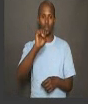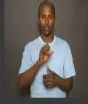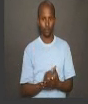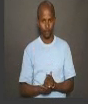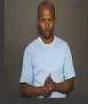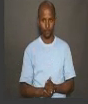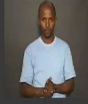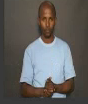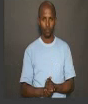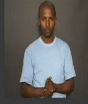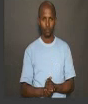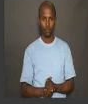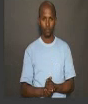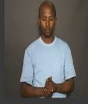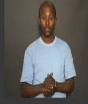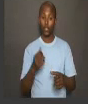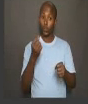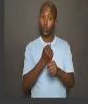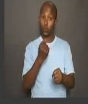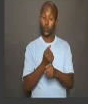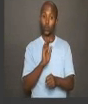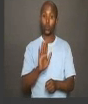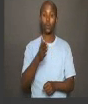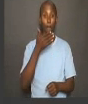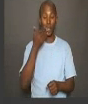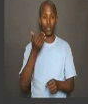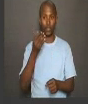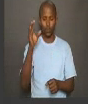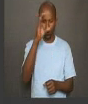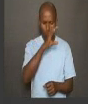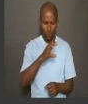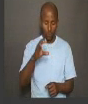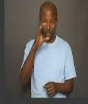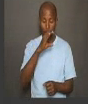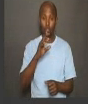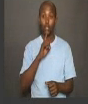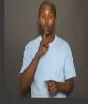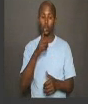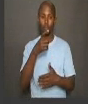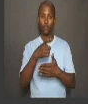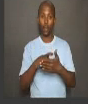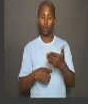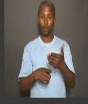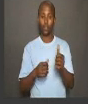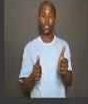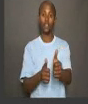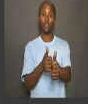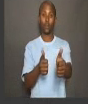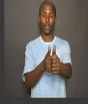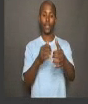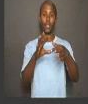S. Do your best to determine the truth values of the